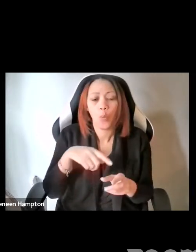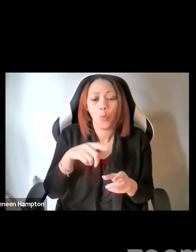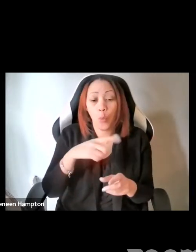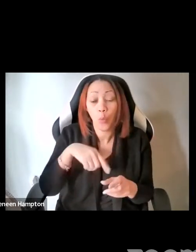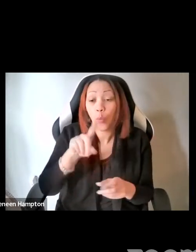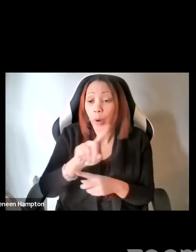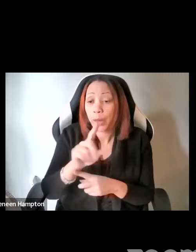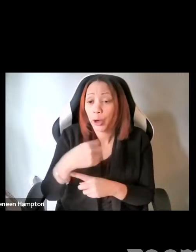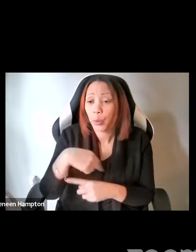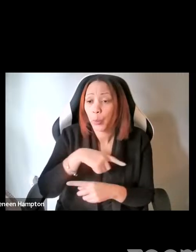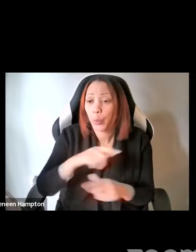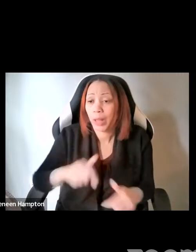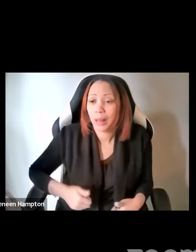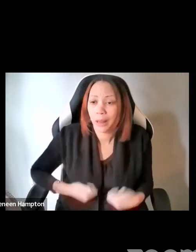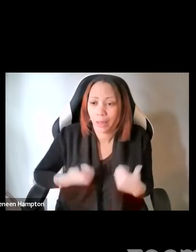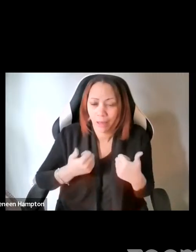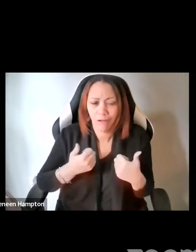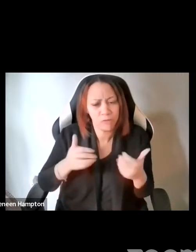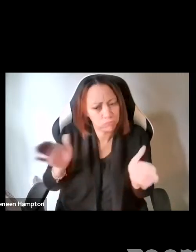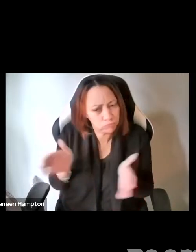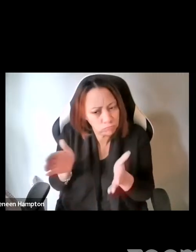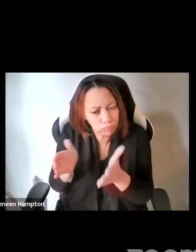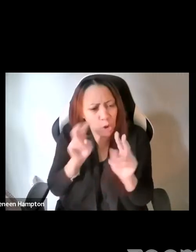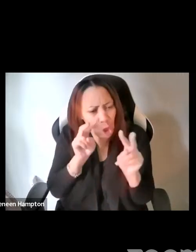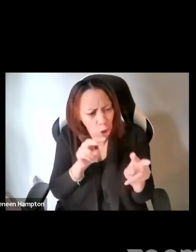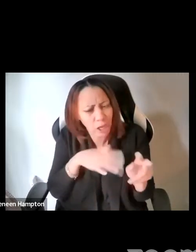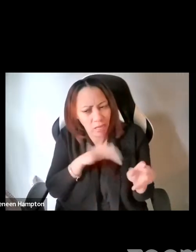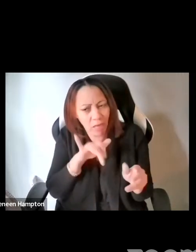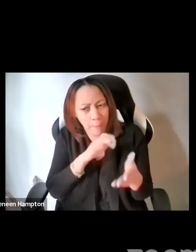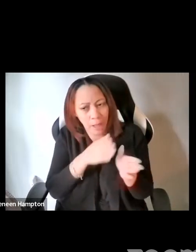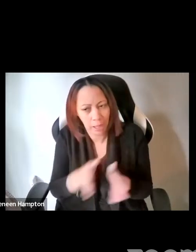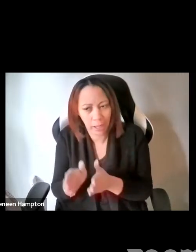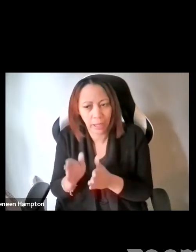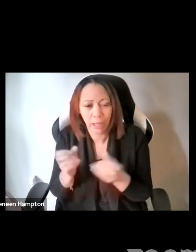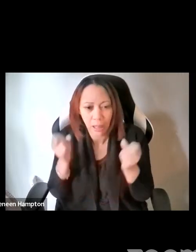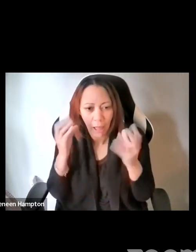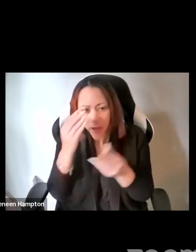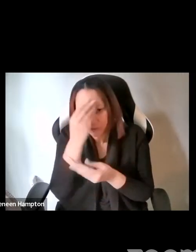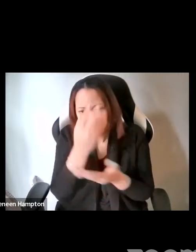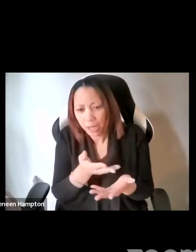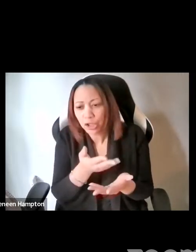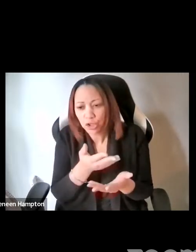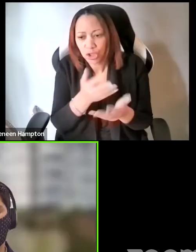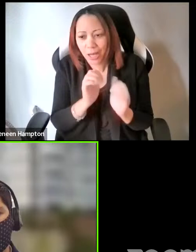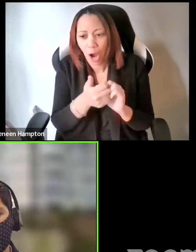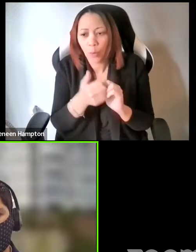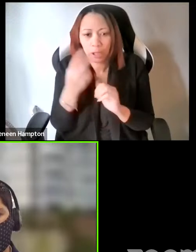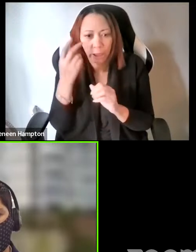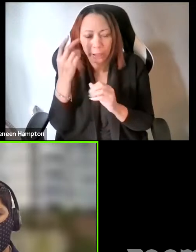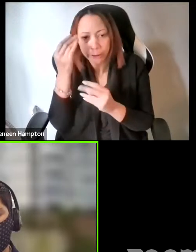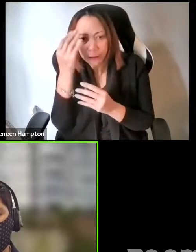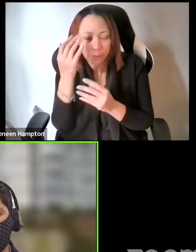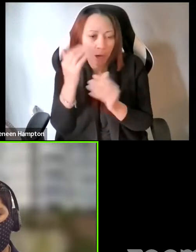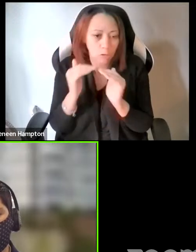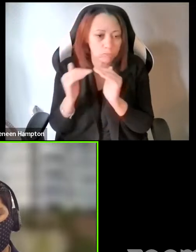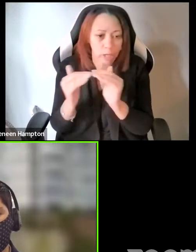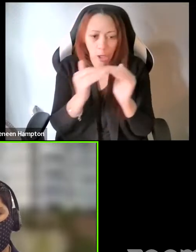take a look at that plan. And there is a lot in there about how we can think about equitably investing in